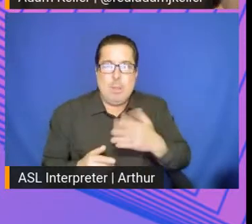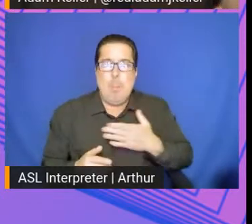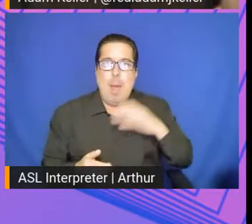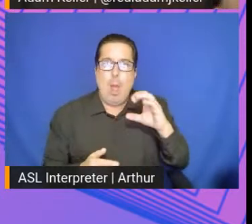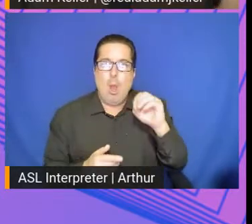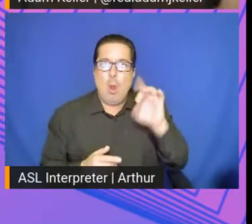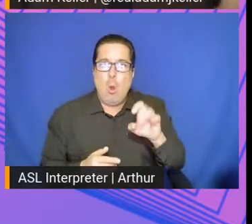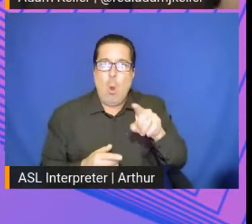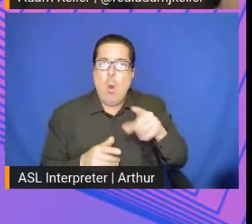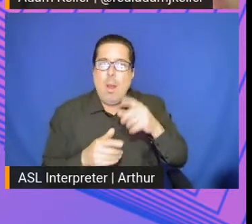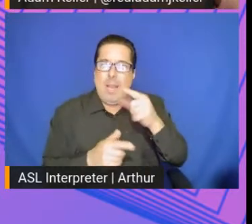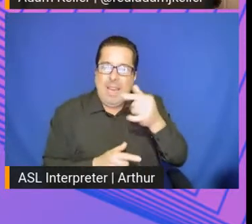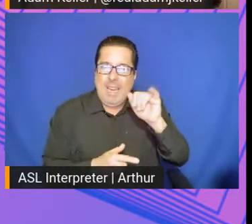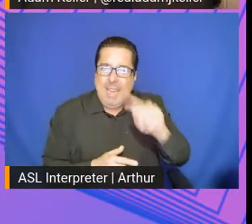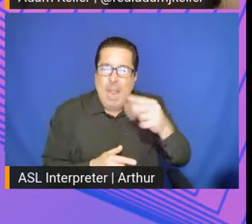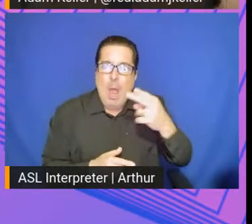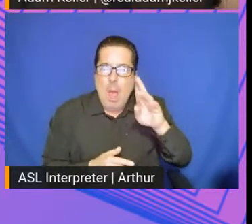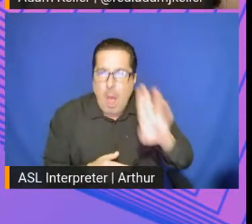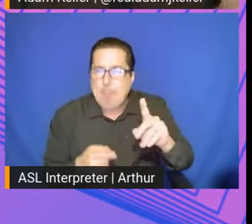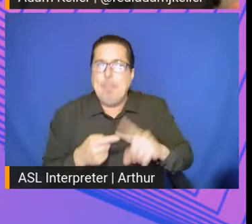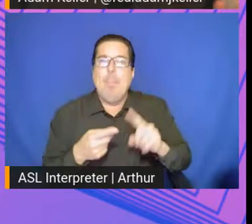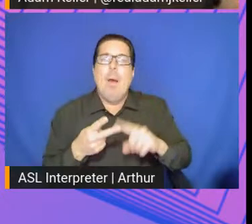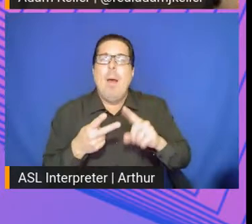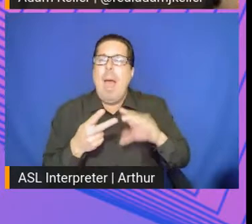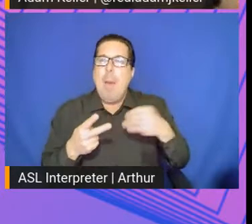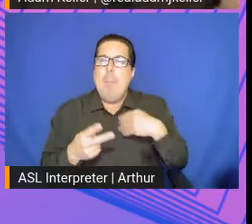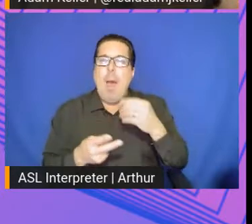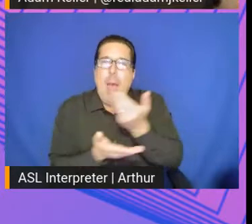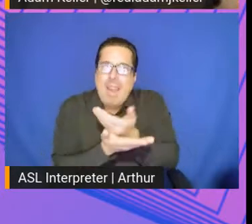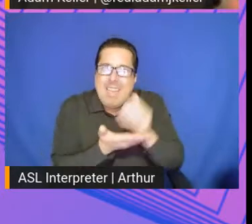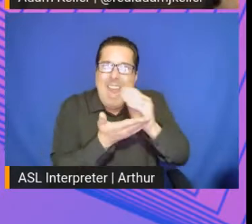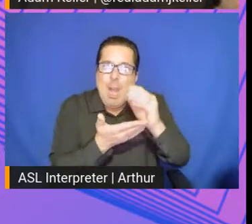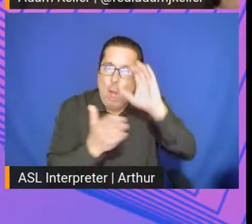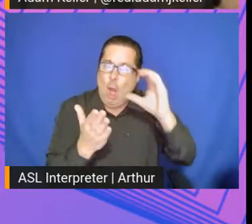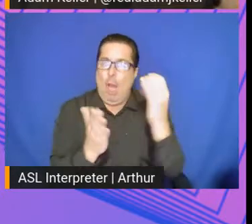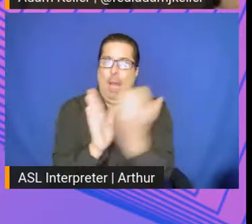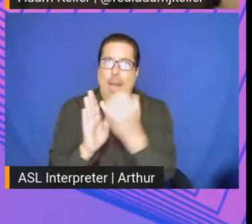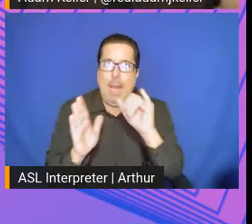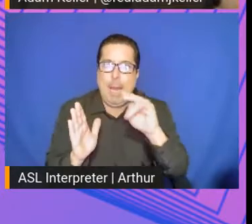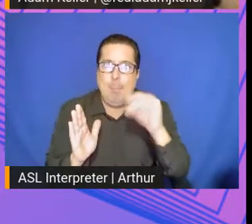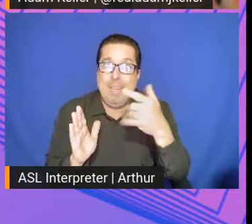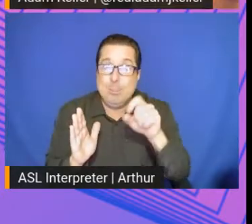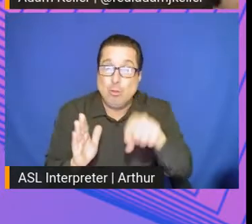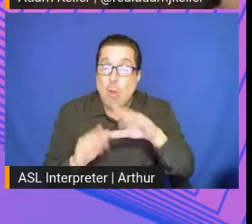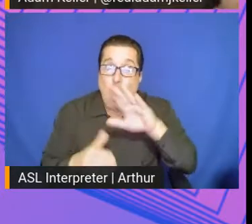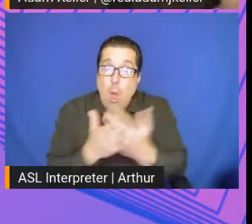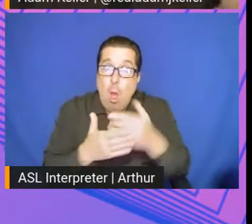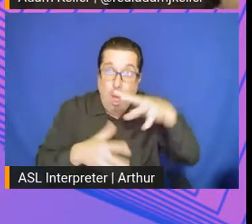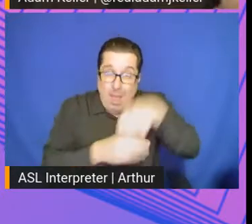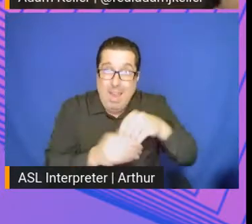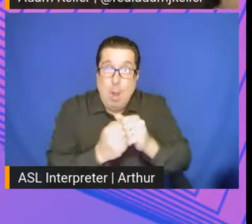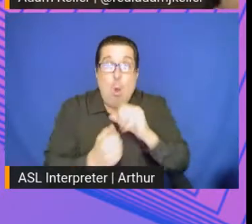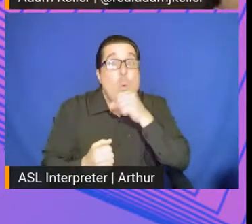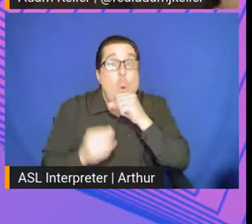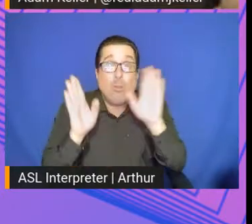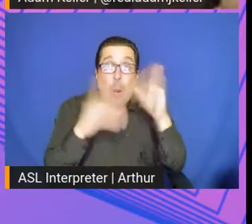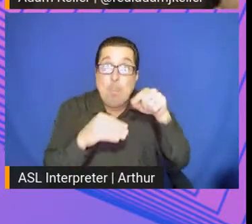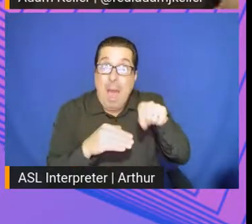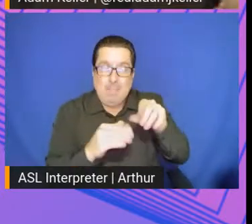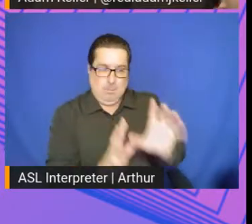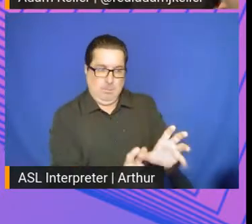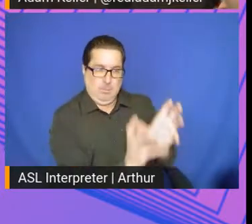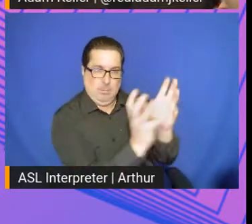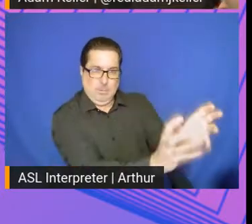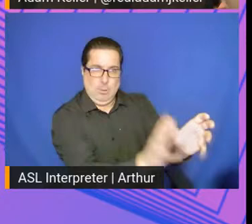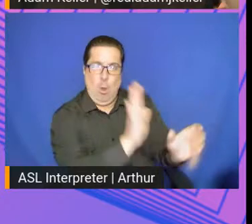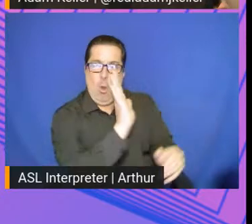in GitHub, or here's my container image, and everything else in that orange box, I want you to handle. Building my